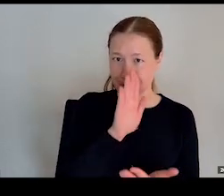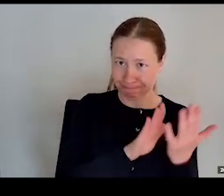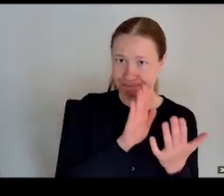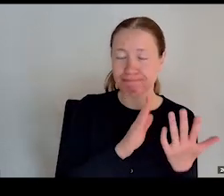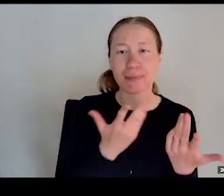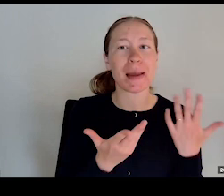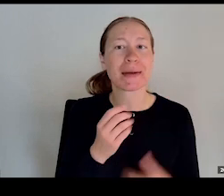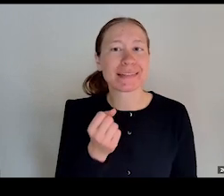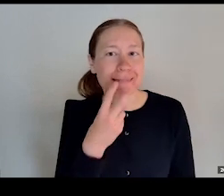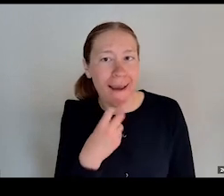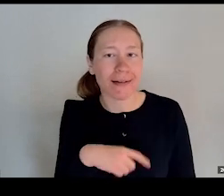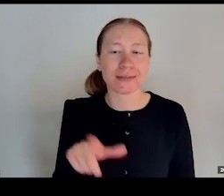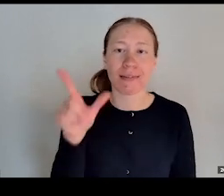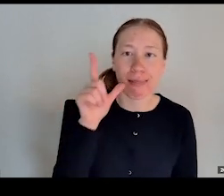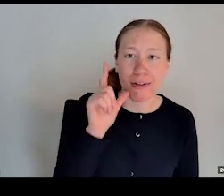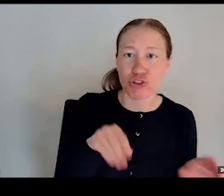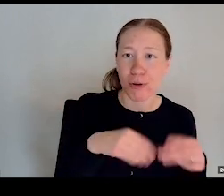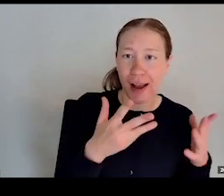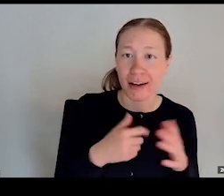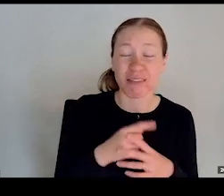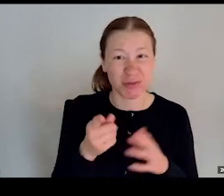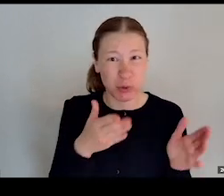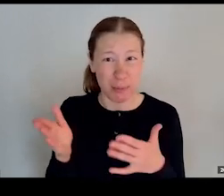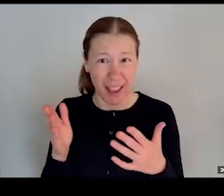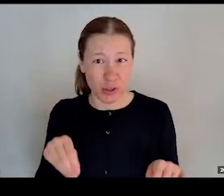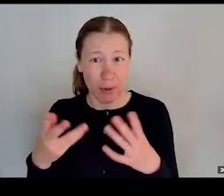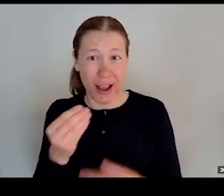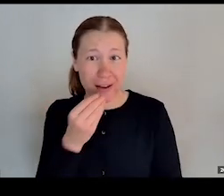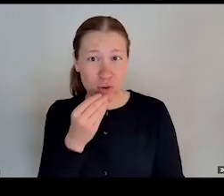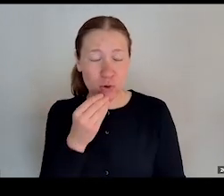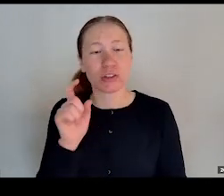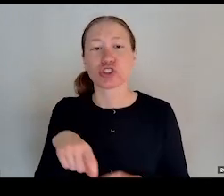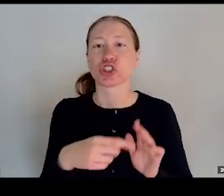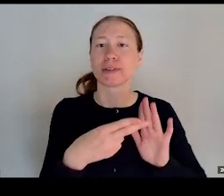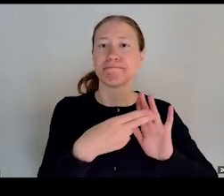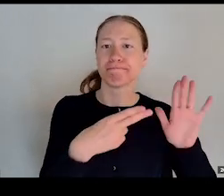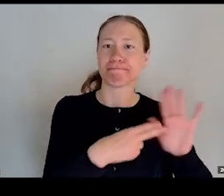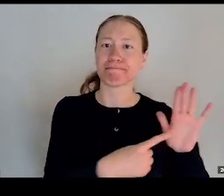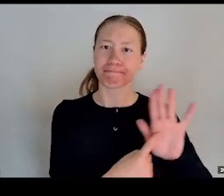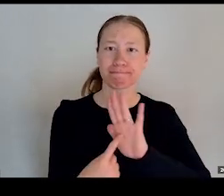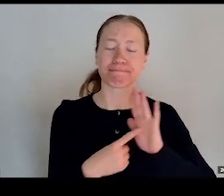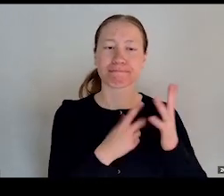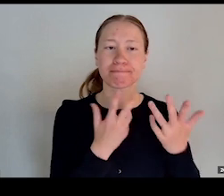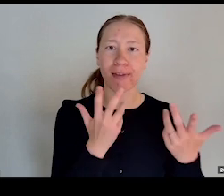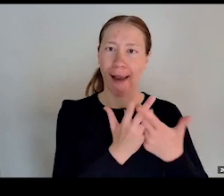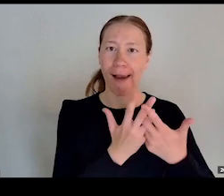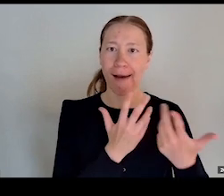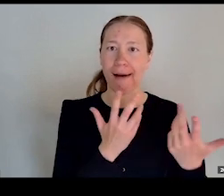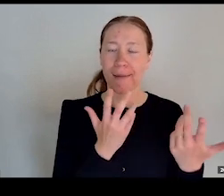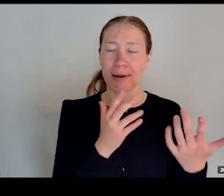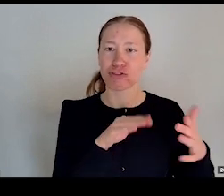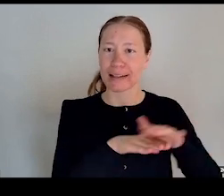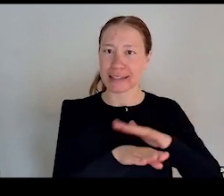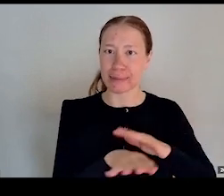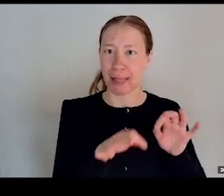snacks. If you're going to be providing that food, we want to include language similar to our accommodations and accessibility statements.